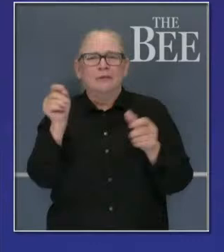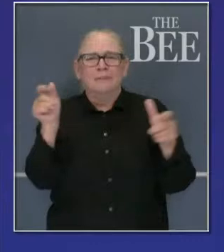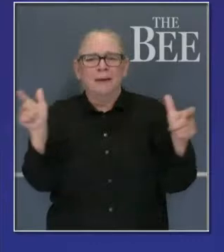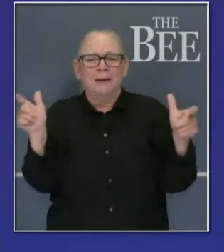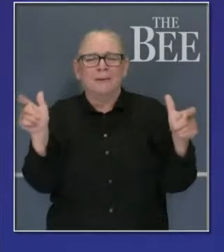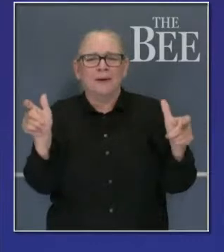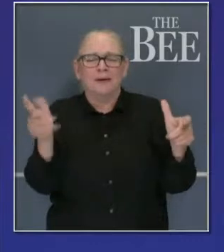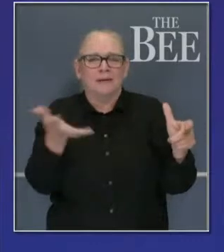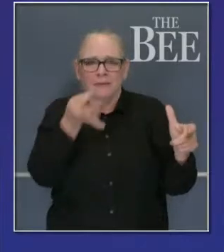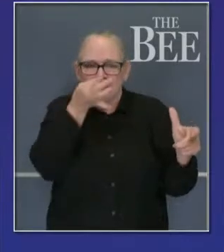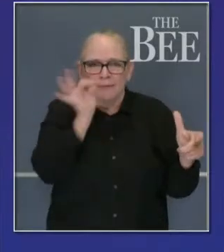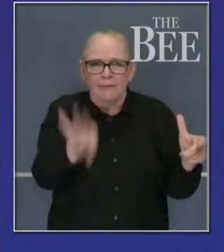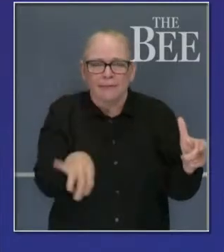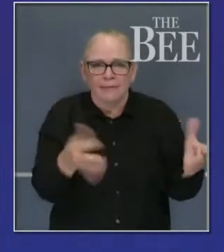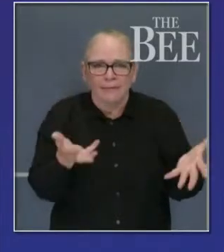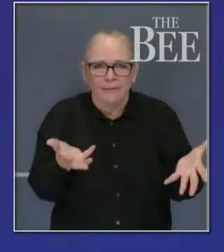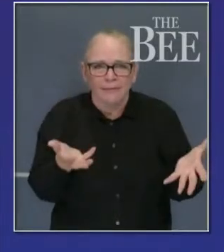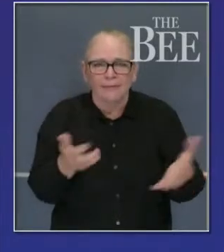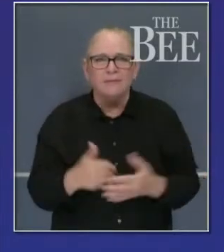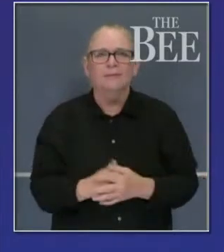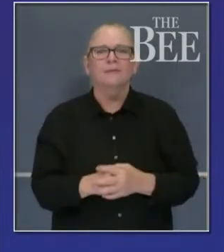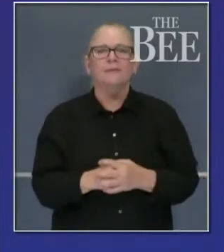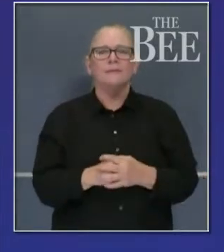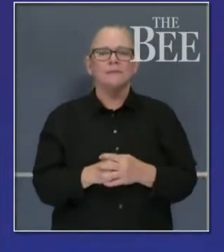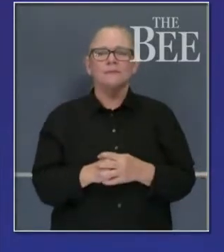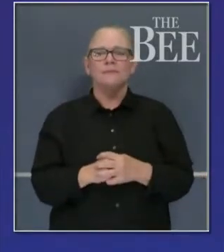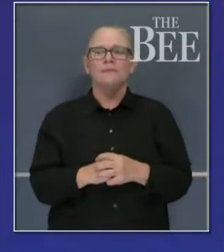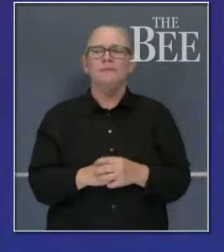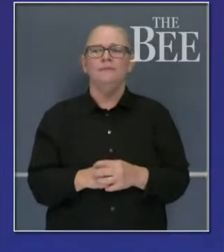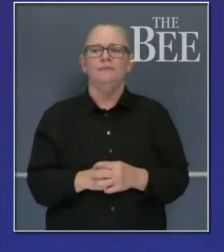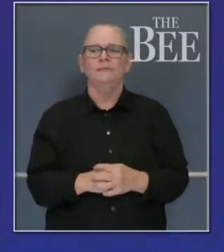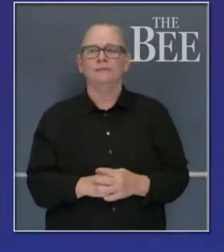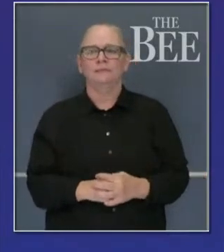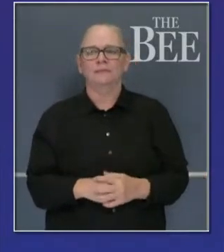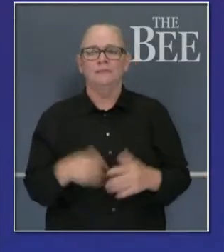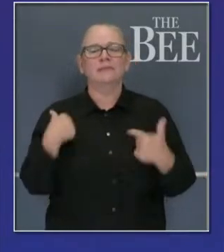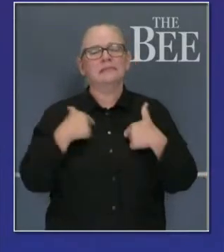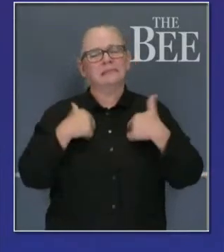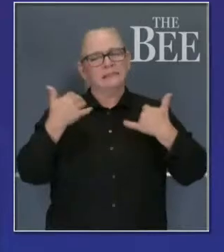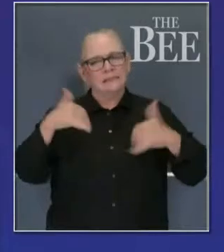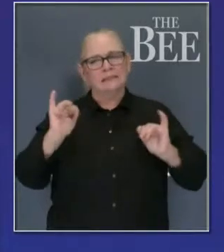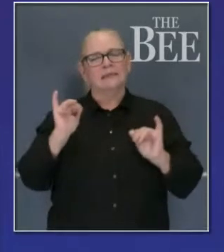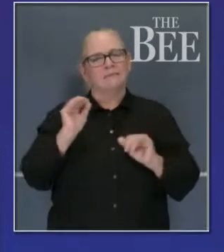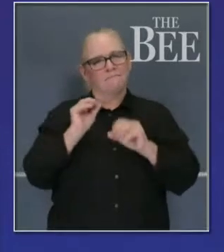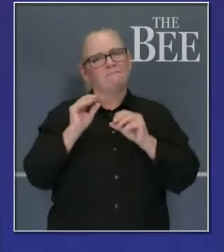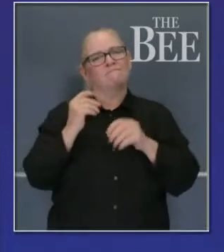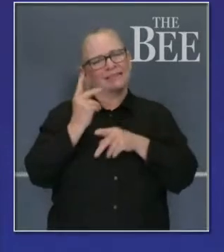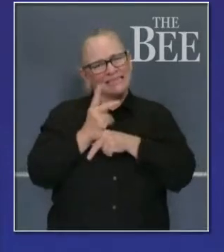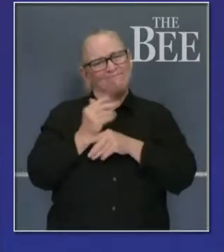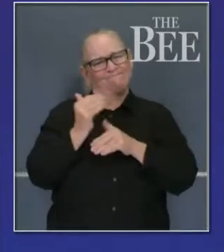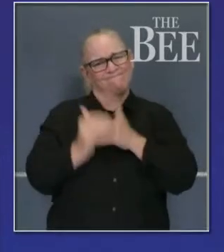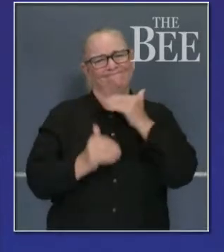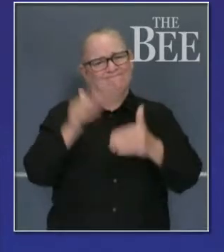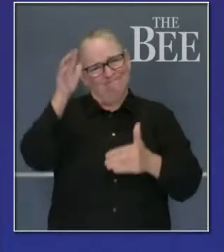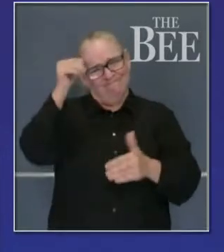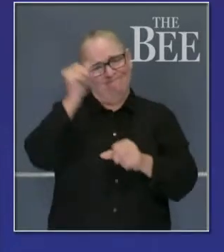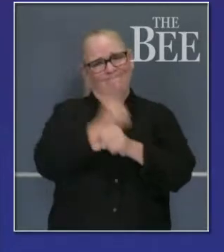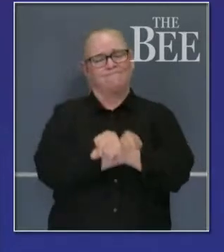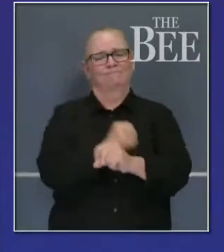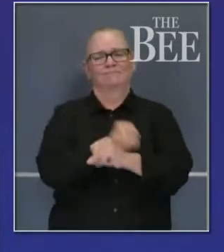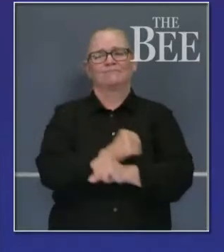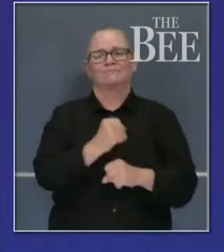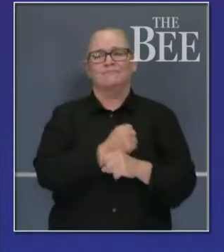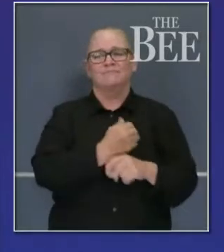see containment on a number of these larger complexes. And we are making progress, not just on the LNU and the CZU, which you saw, but the